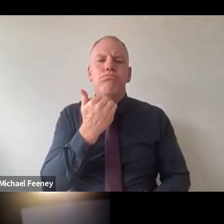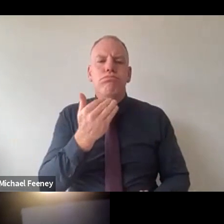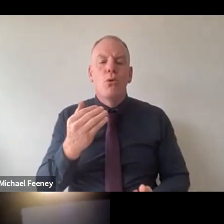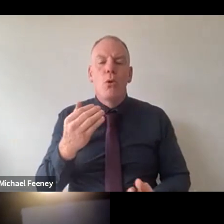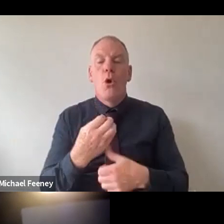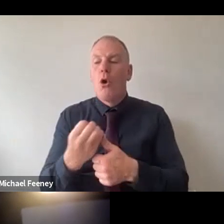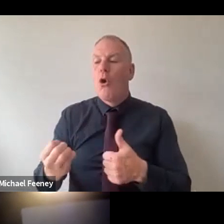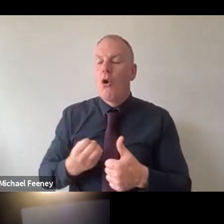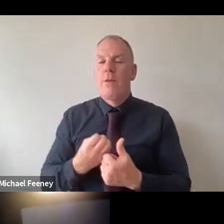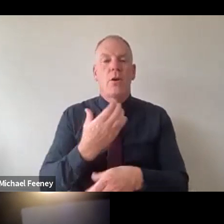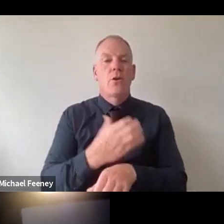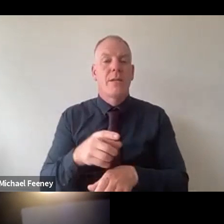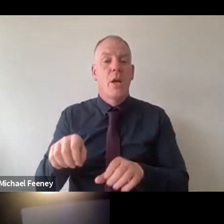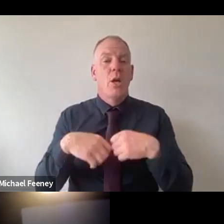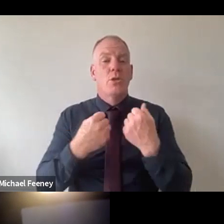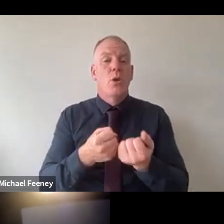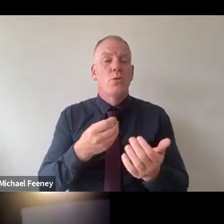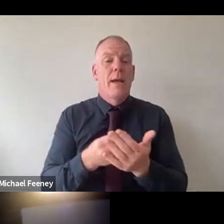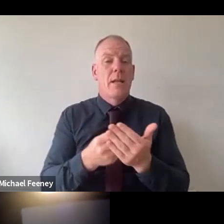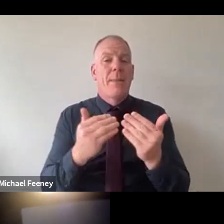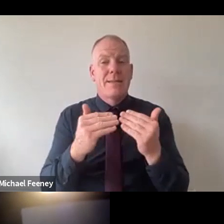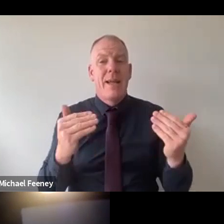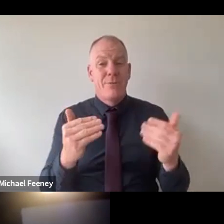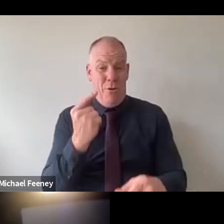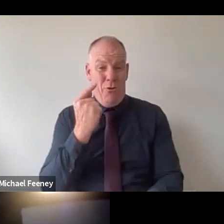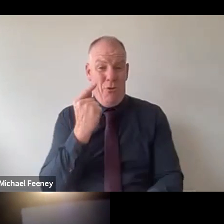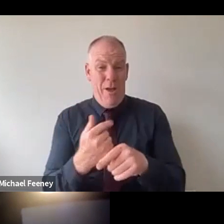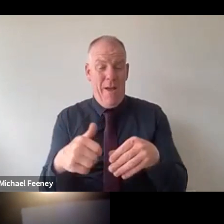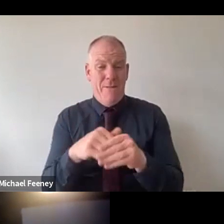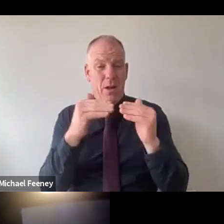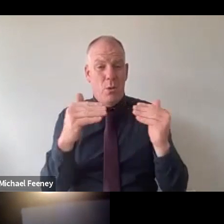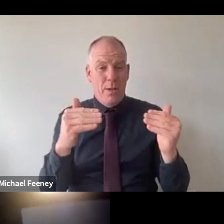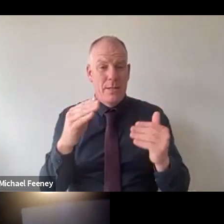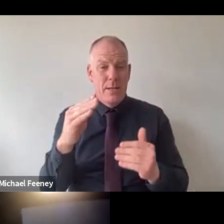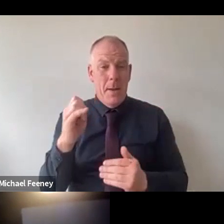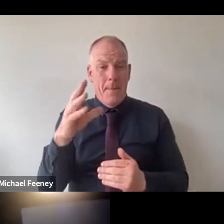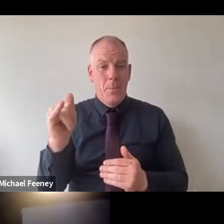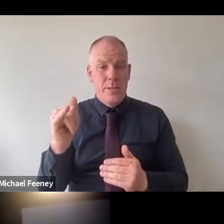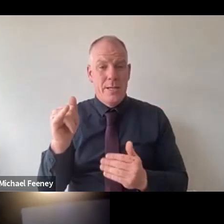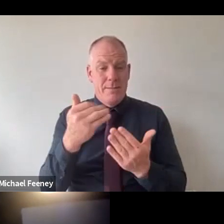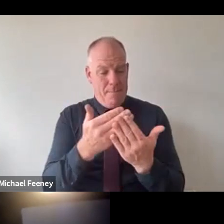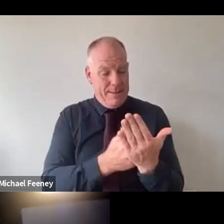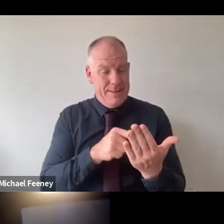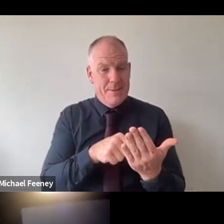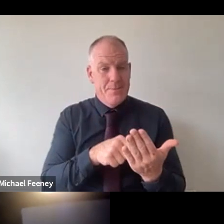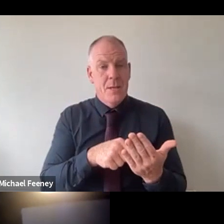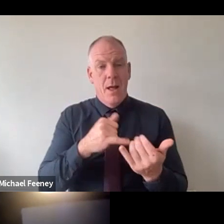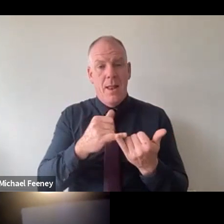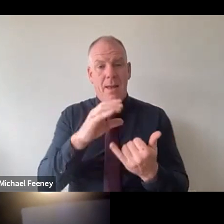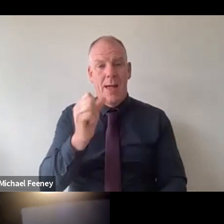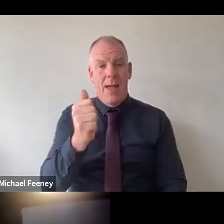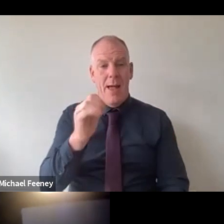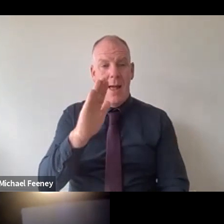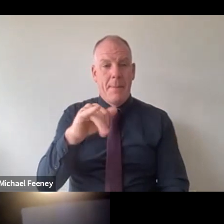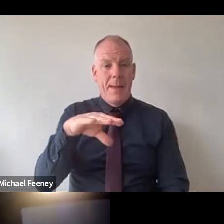countries where socioeconomic status ground is present in the Equality Body's mandates, such as Albania,